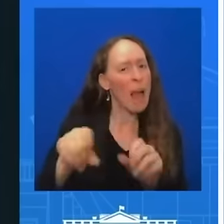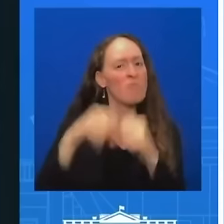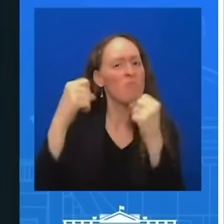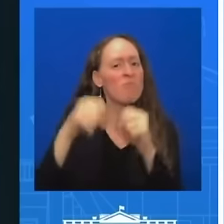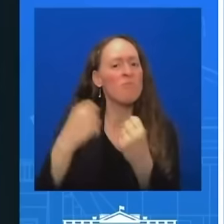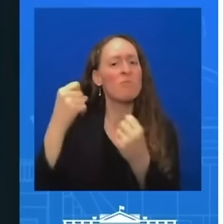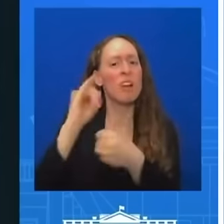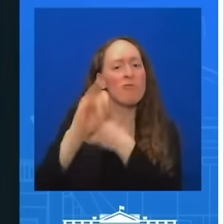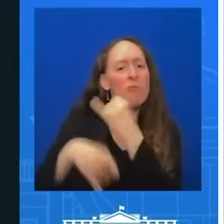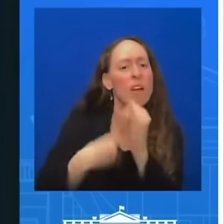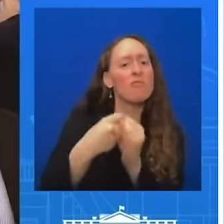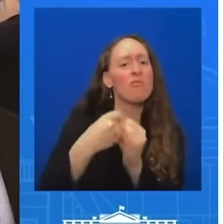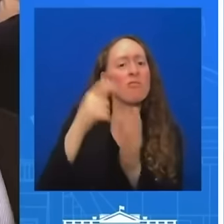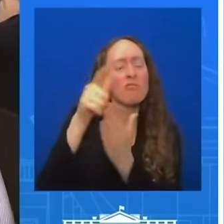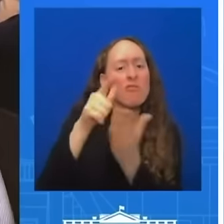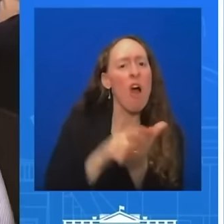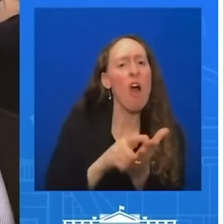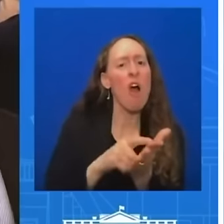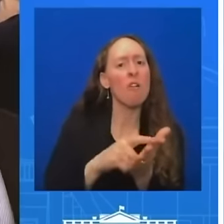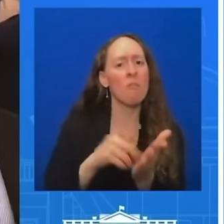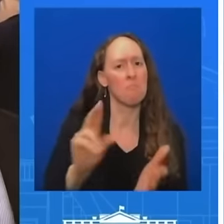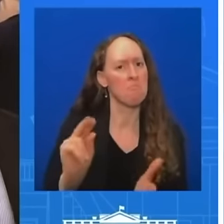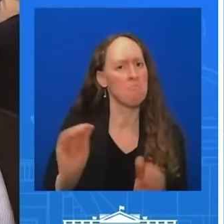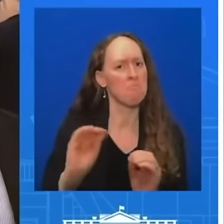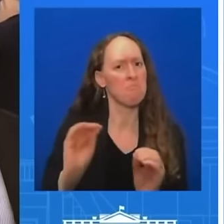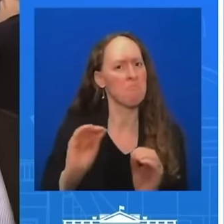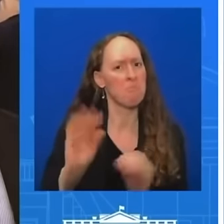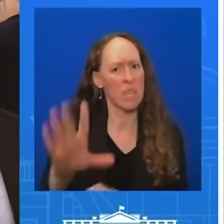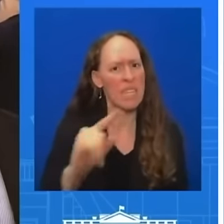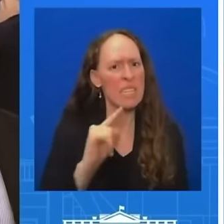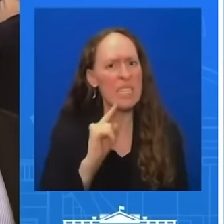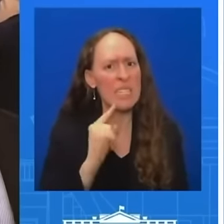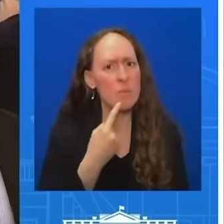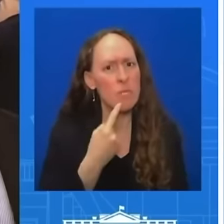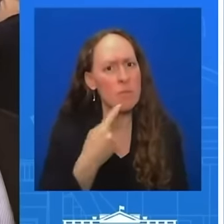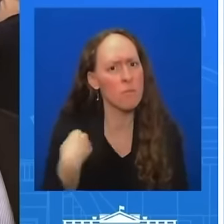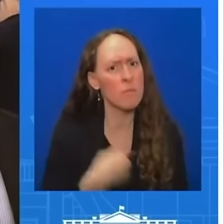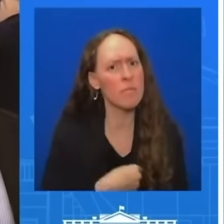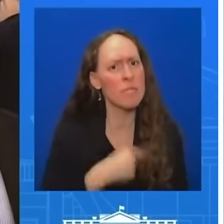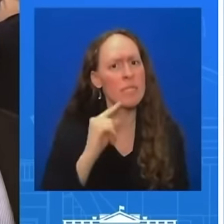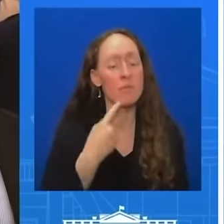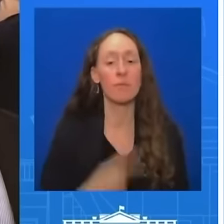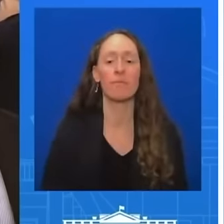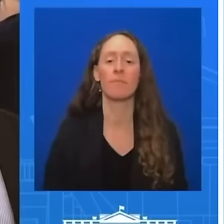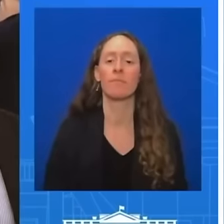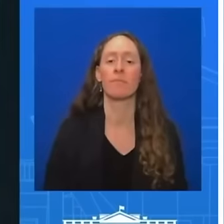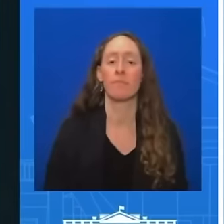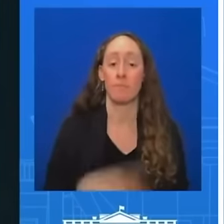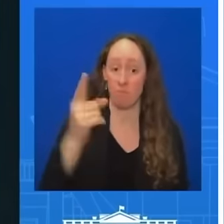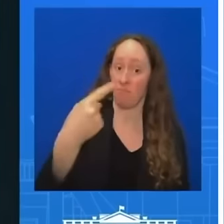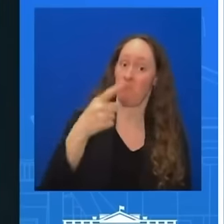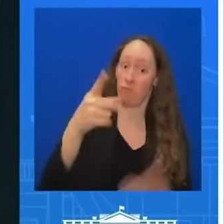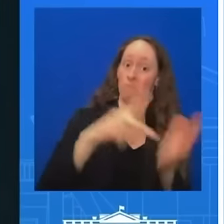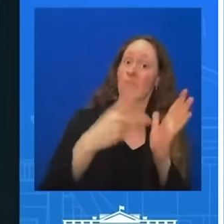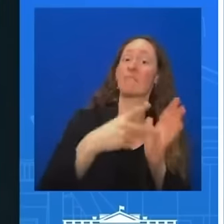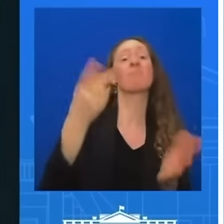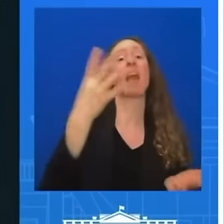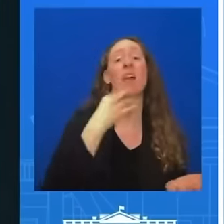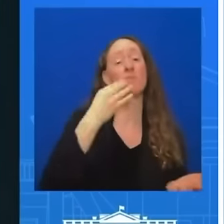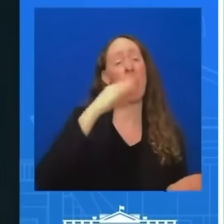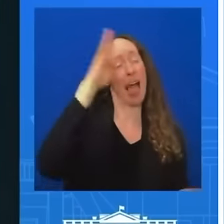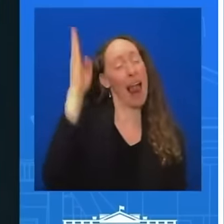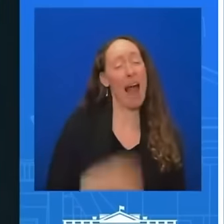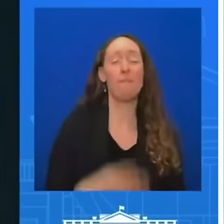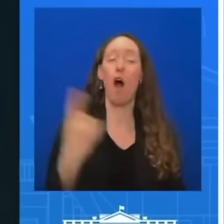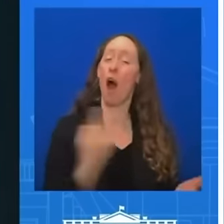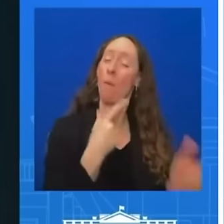time. They have never violated international humanitarian law ever in the past 5 to 6 months. I'm telling you, the State Department has looked at incidents in the